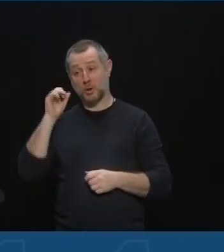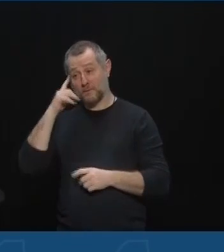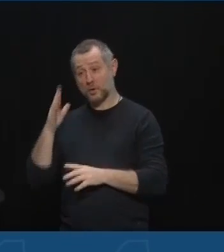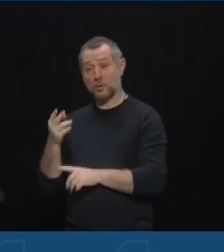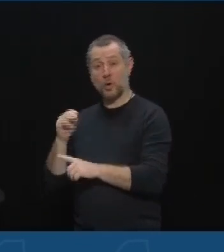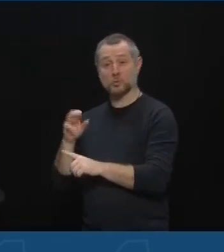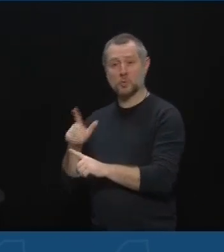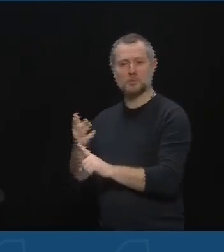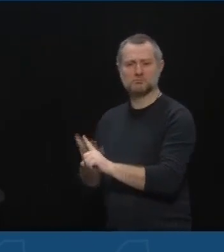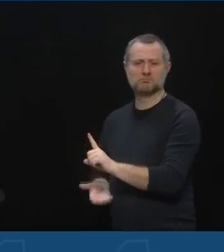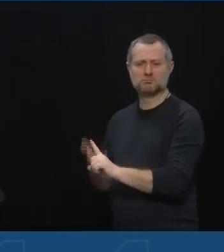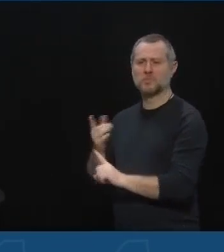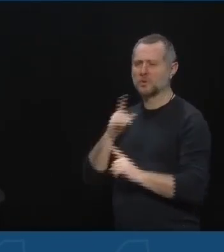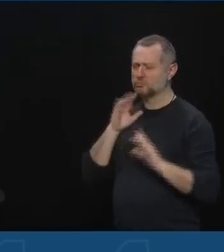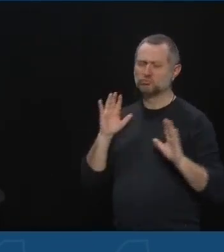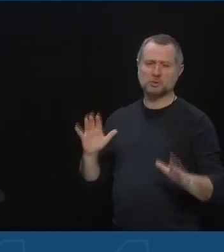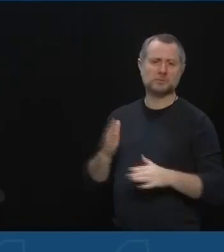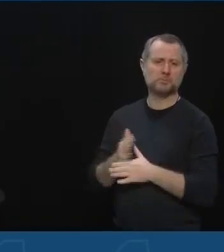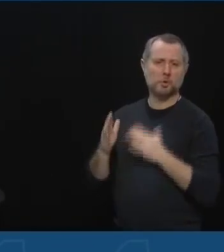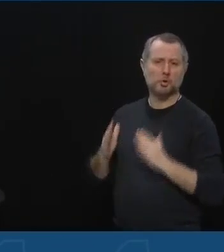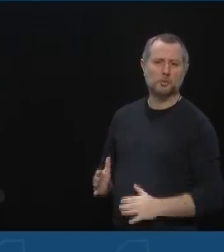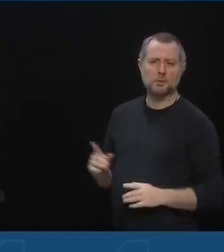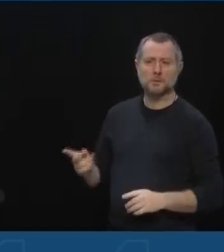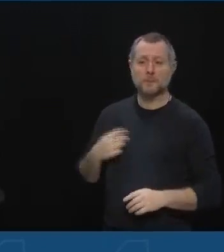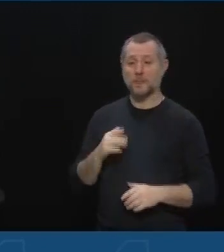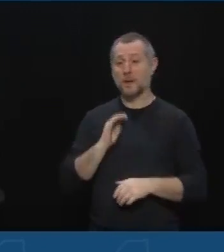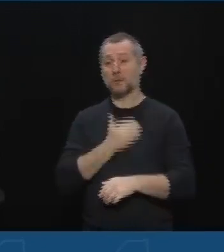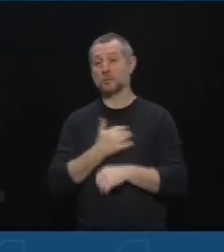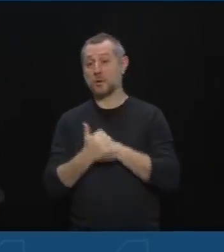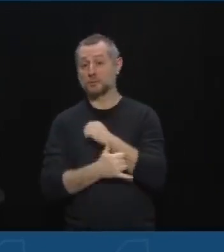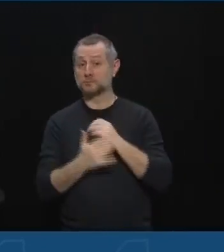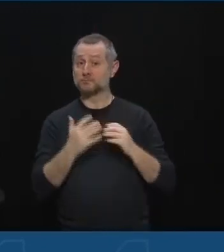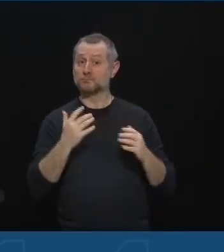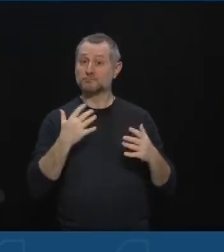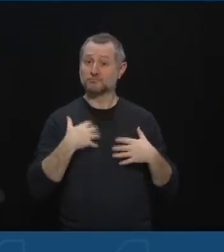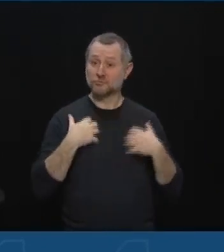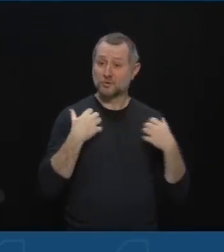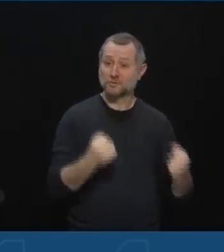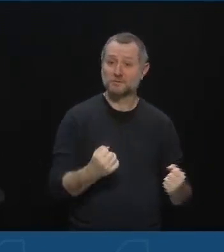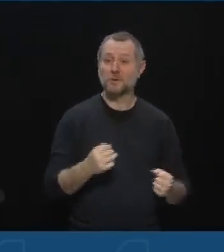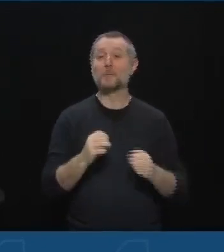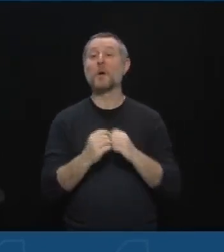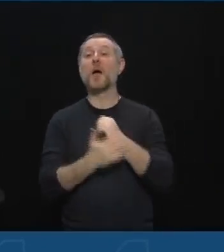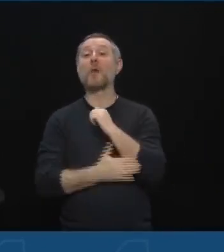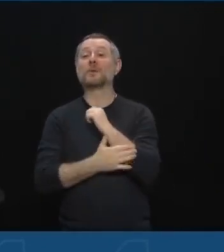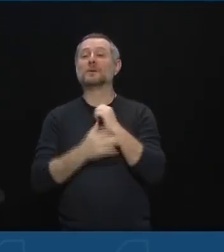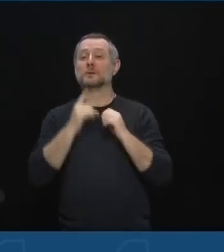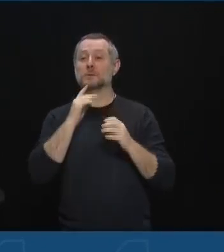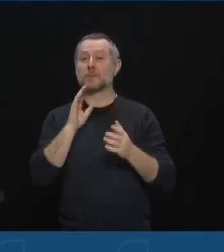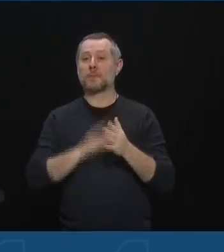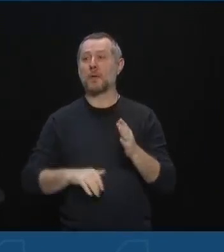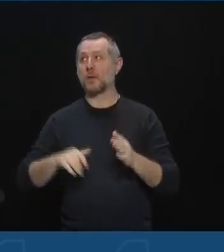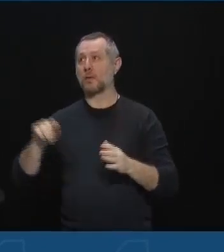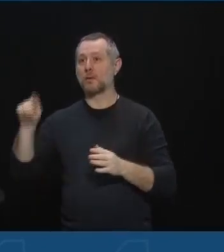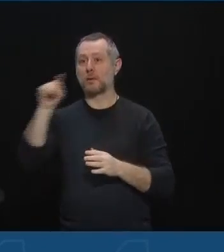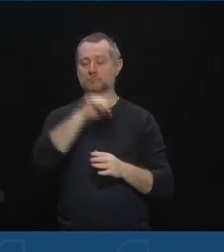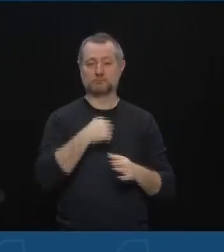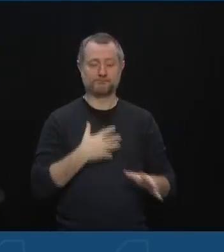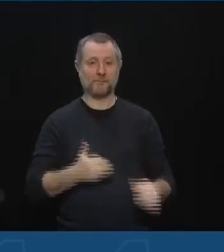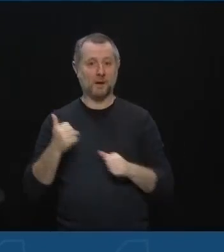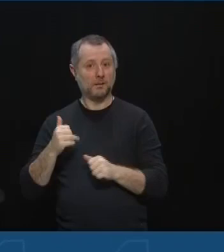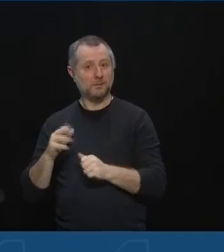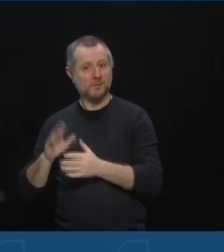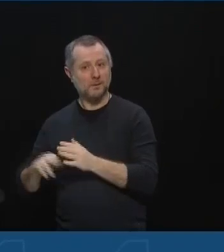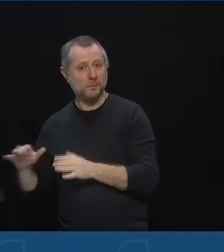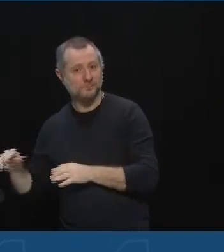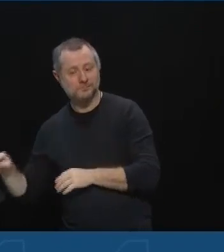county. Monroe County's economy is rebounding from COVID at a faster rate than any other area of the state. The State Department of Labor stats